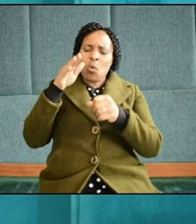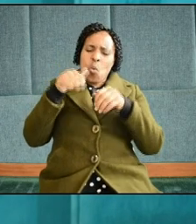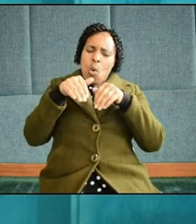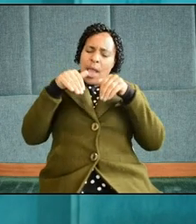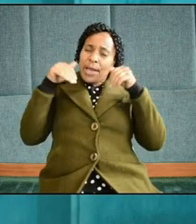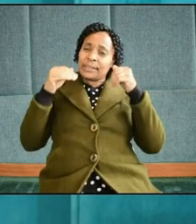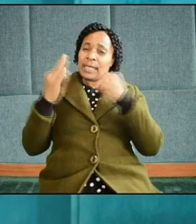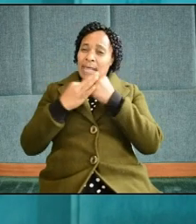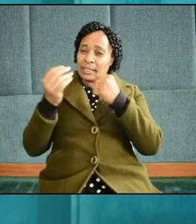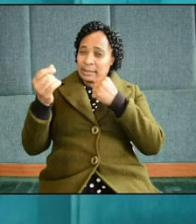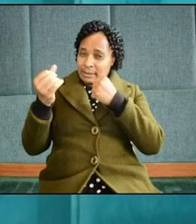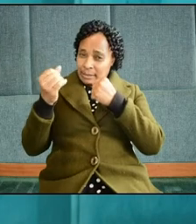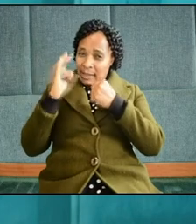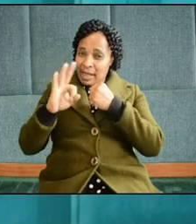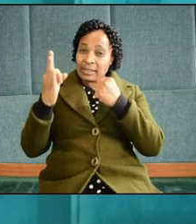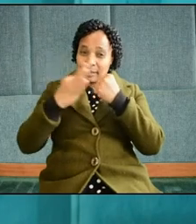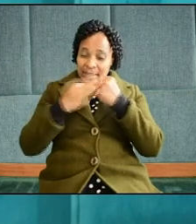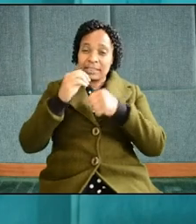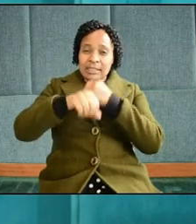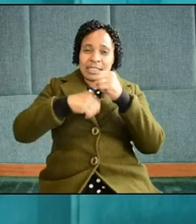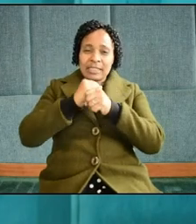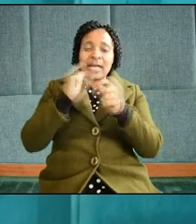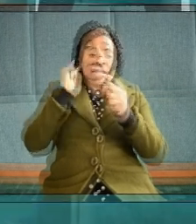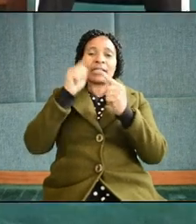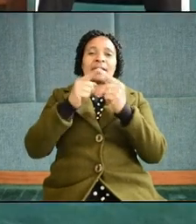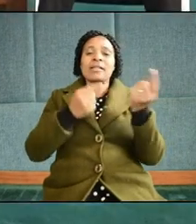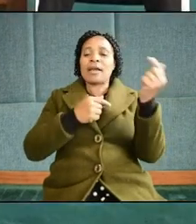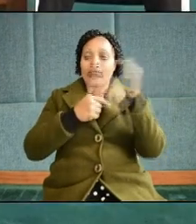back to this pivotal point?